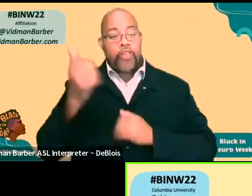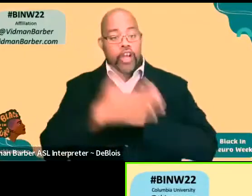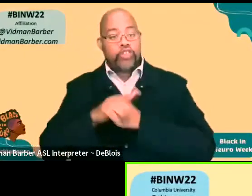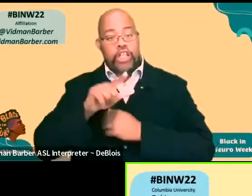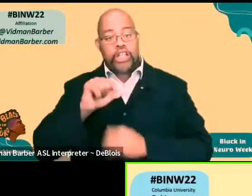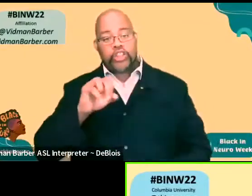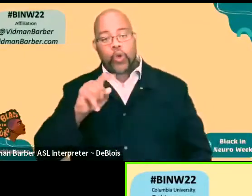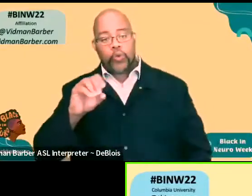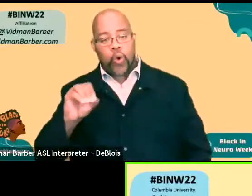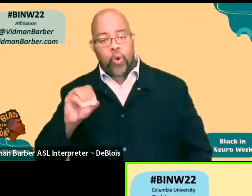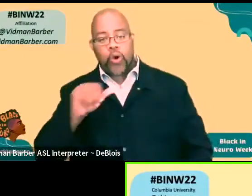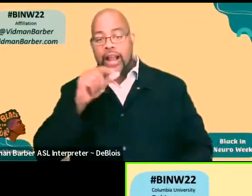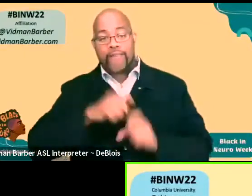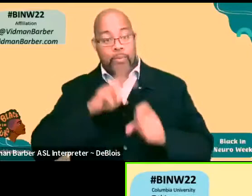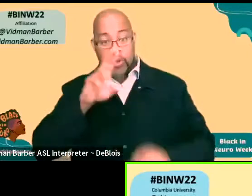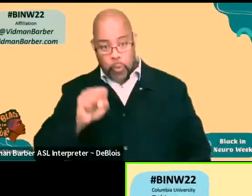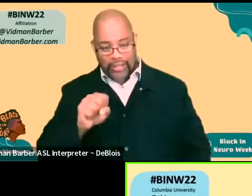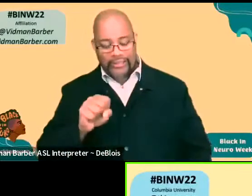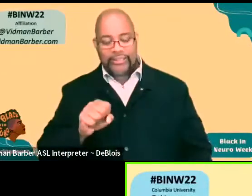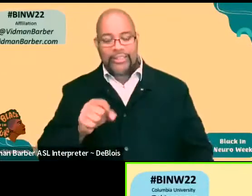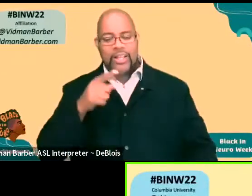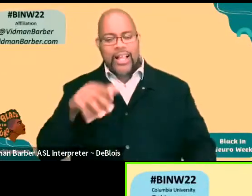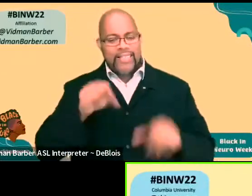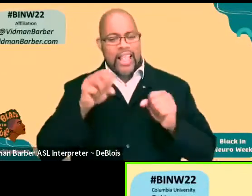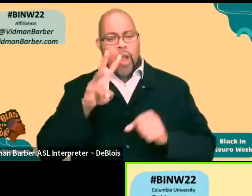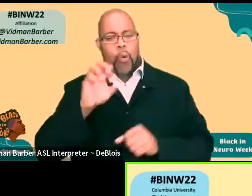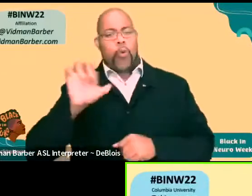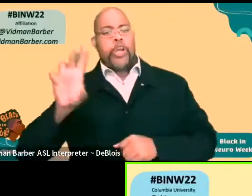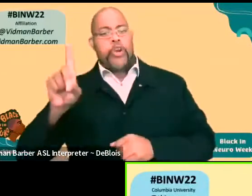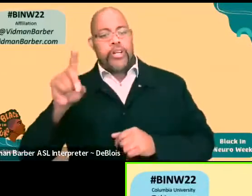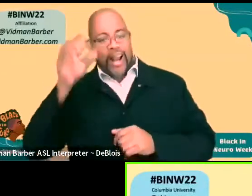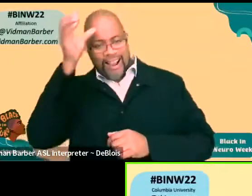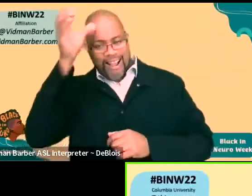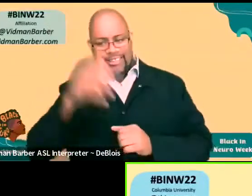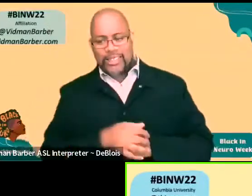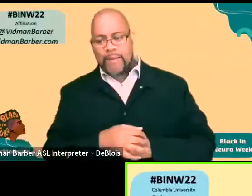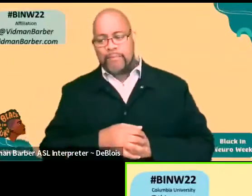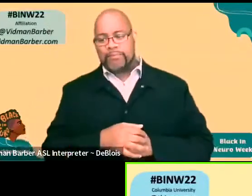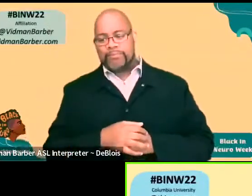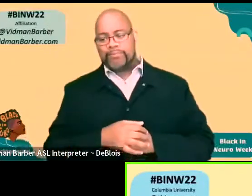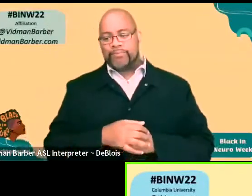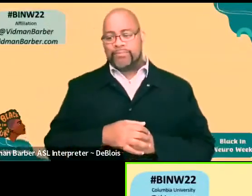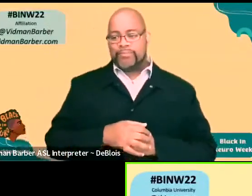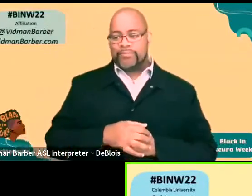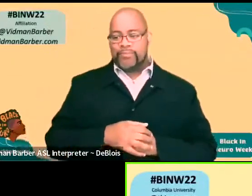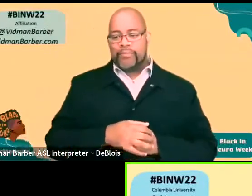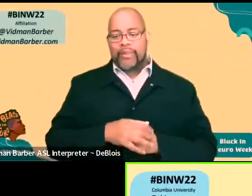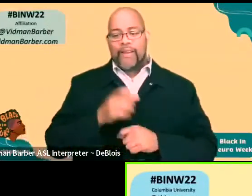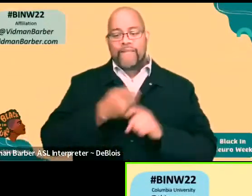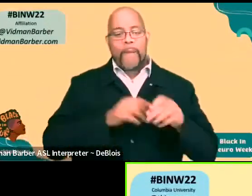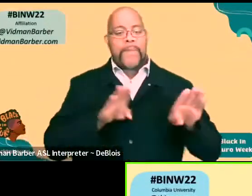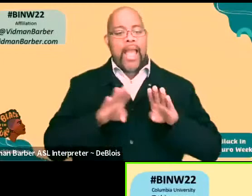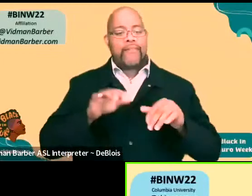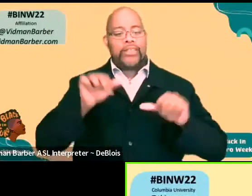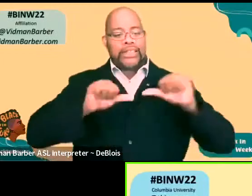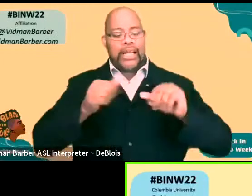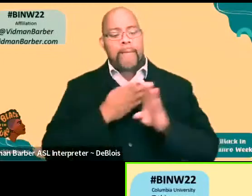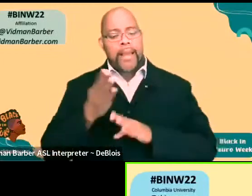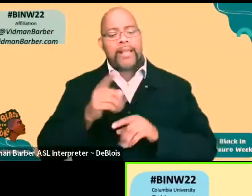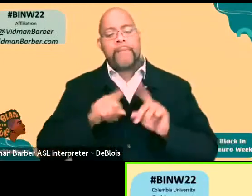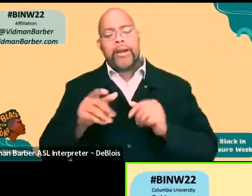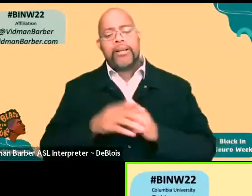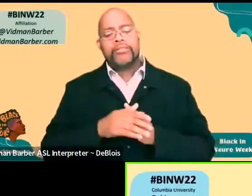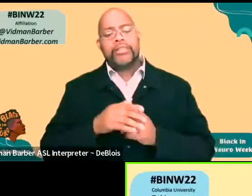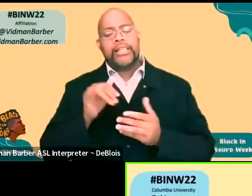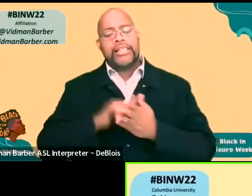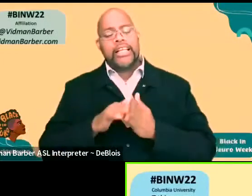brought the weird concept. I think it came from the behavioral sciences mainly, but it brings